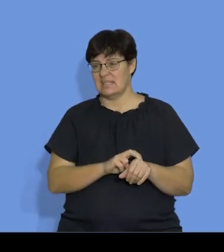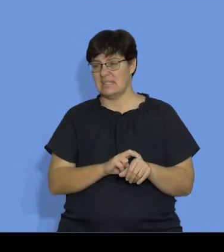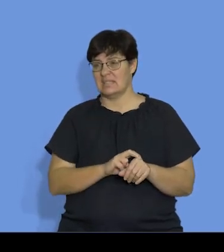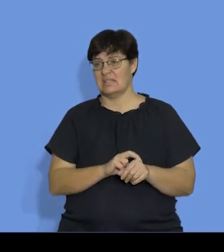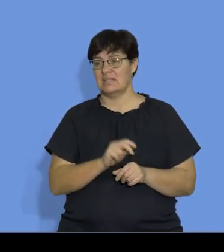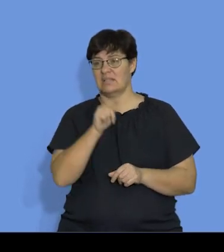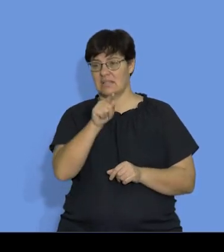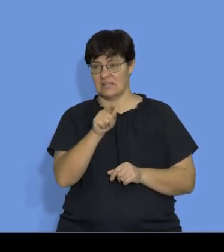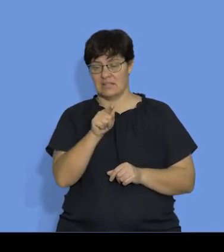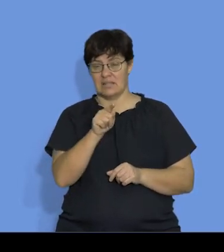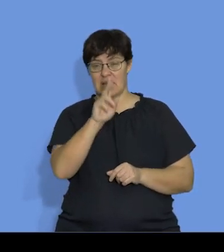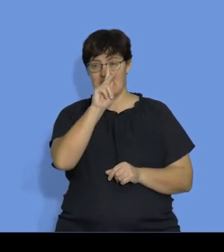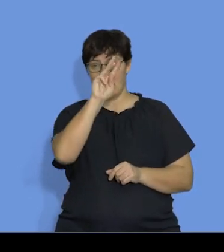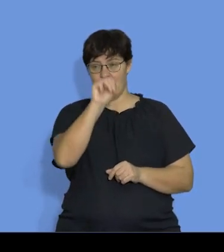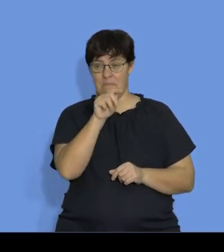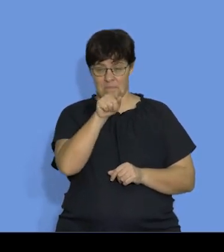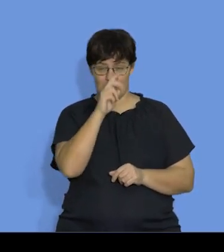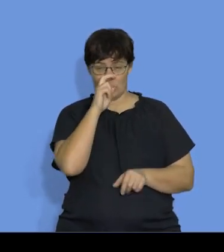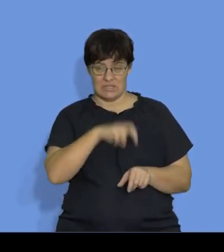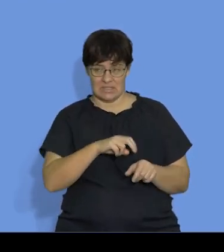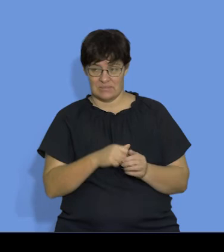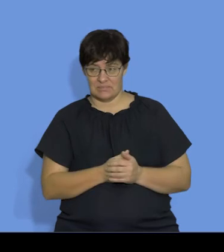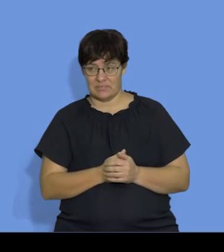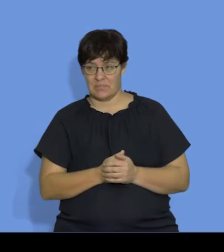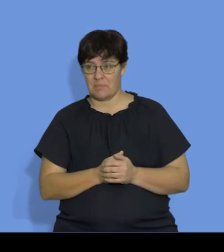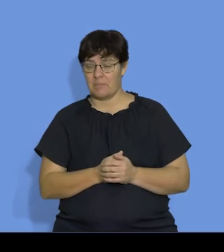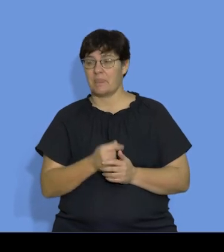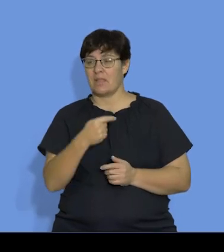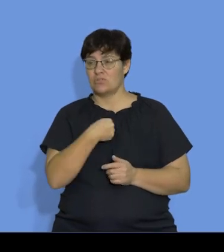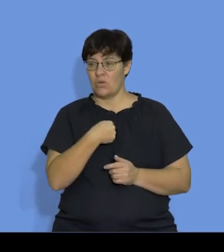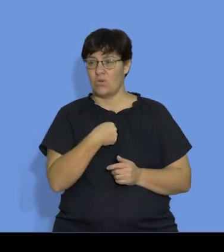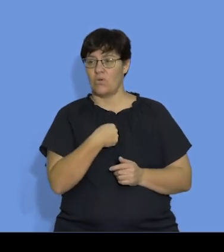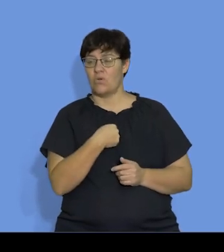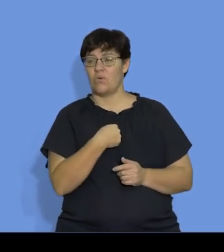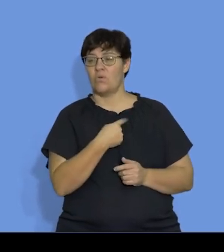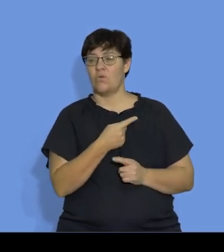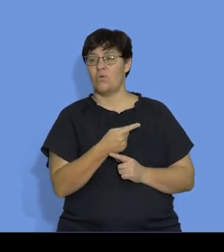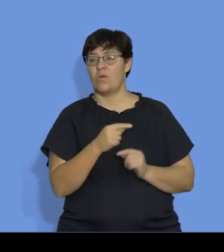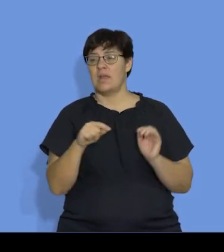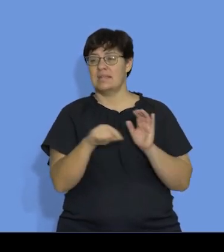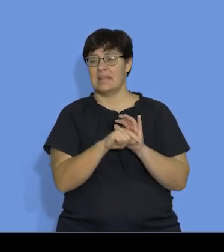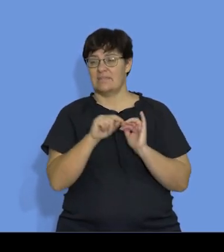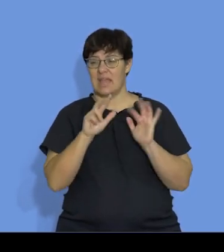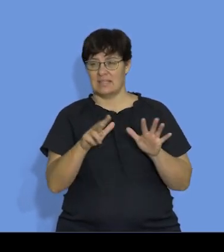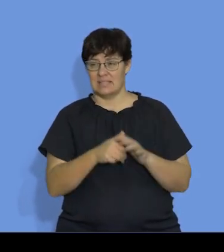for manganese in this case, right? So if oxygen is negative 8 and